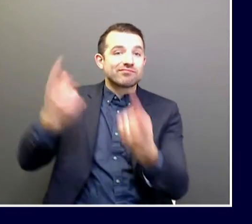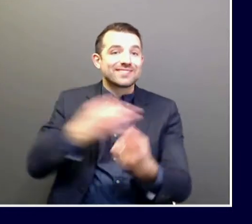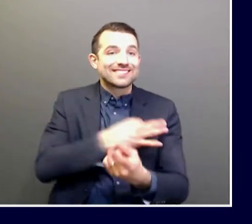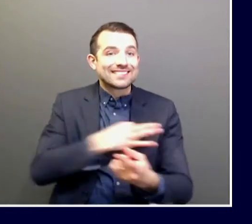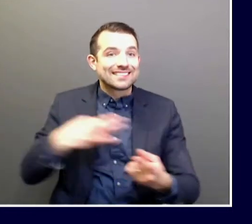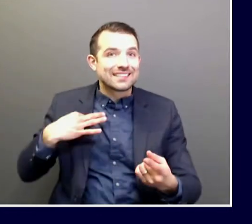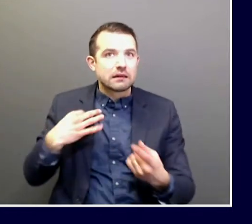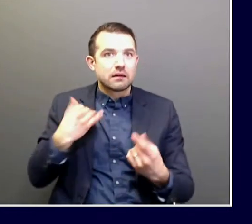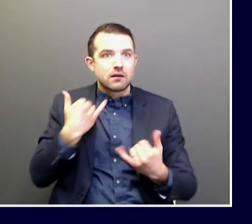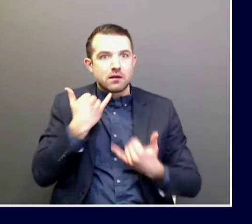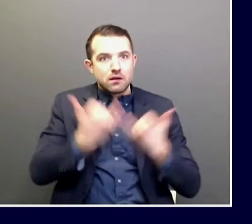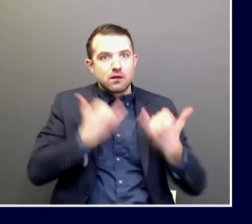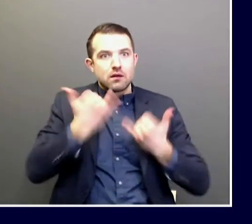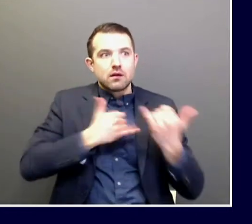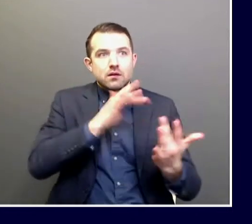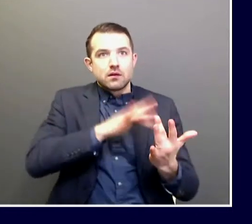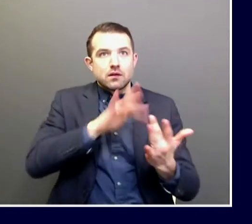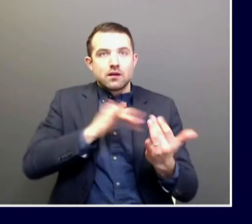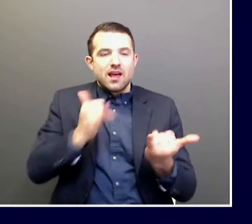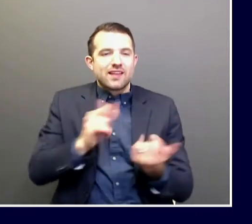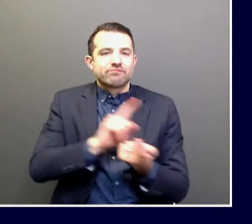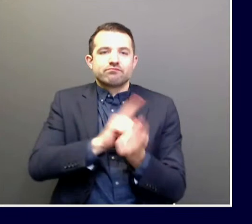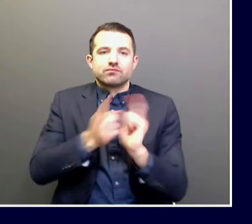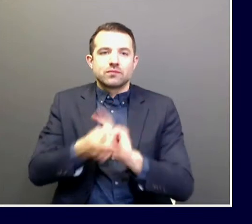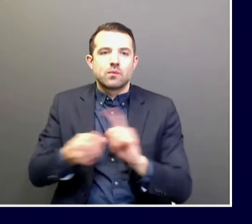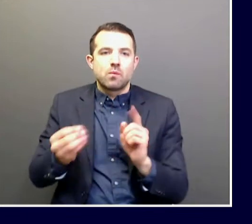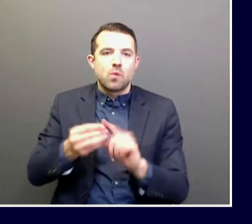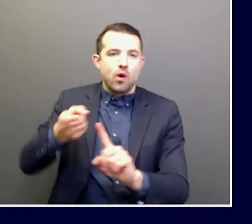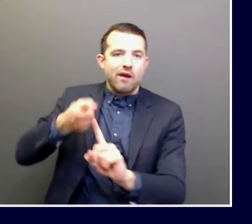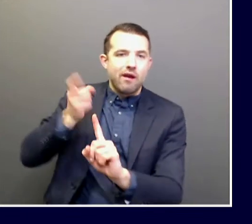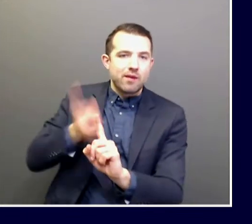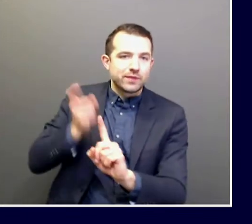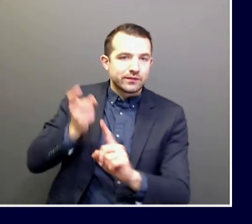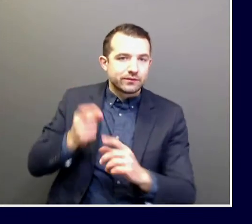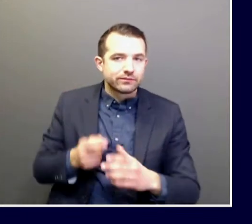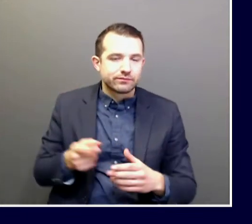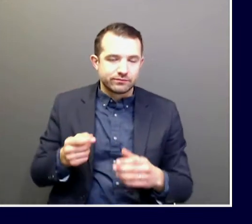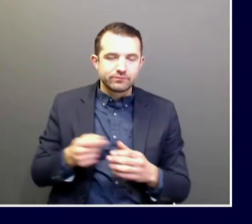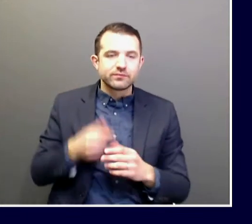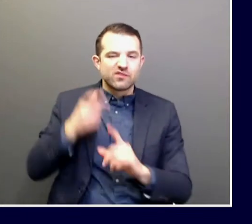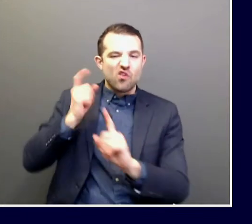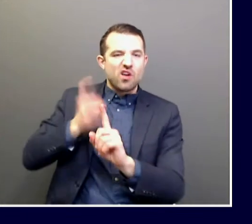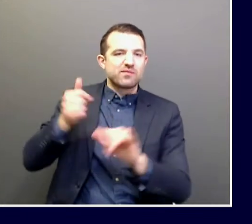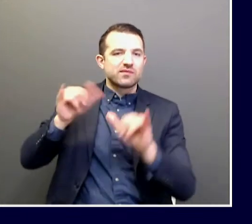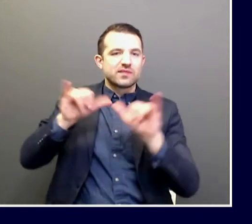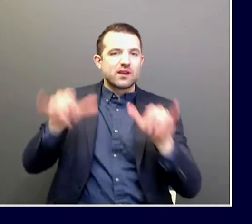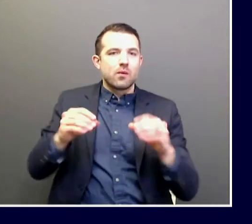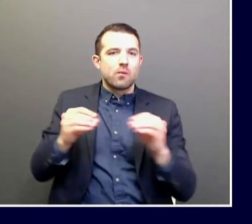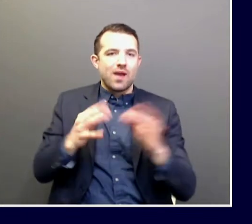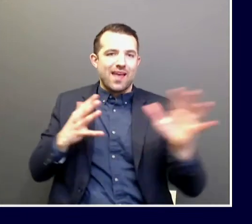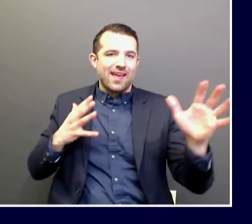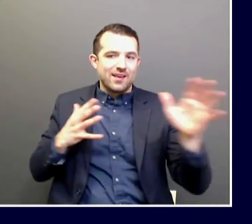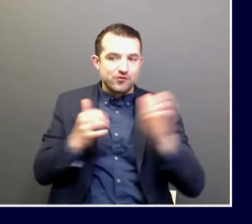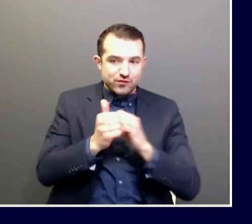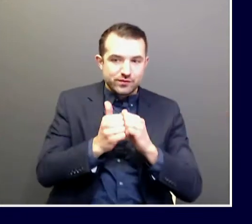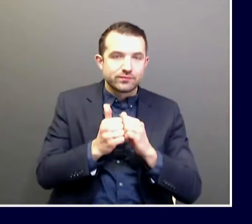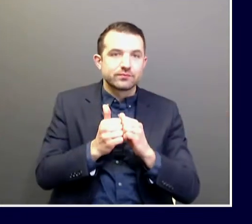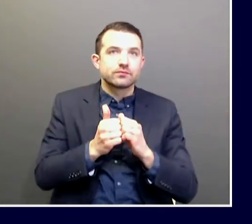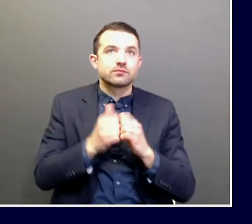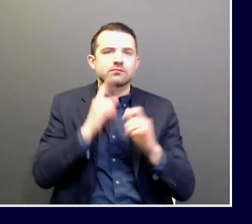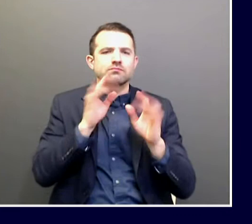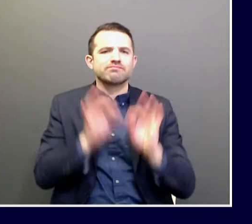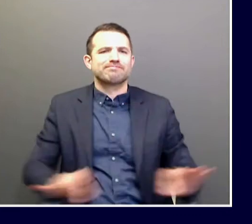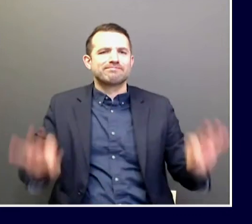is ultimately what will help us reduce this backlog. But it's important to note, and something that we've talked about during